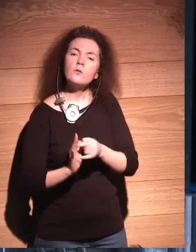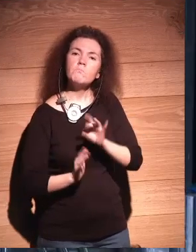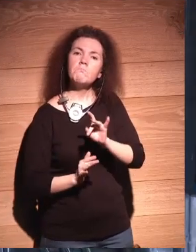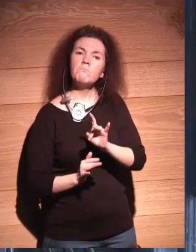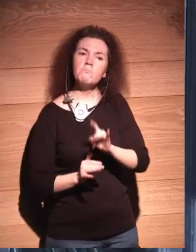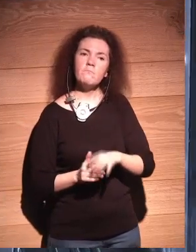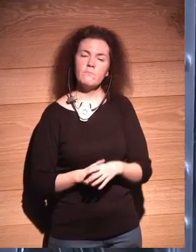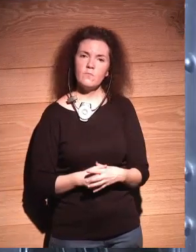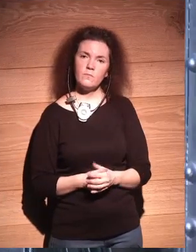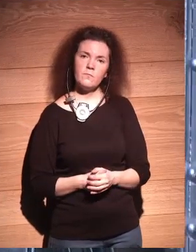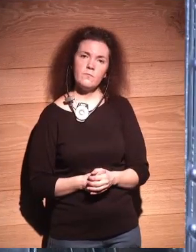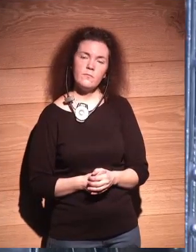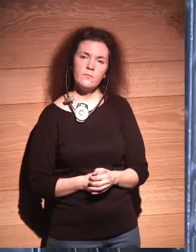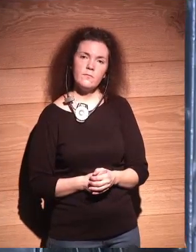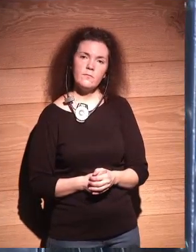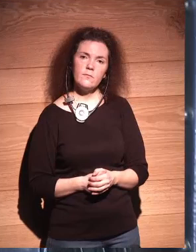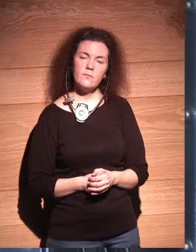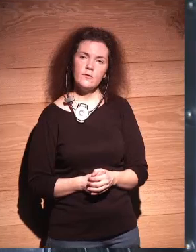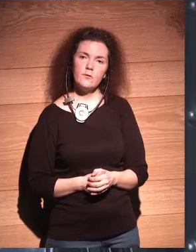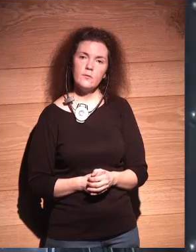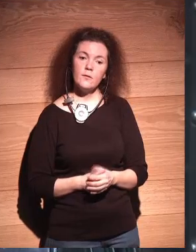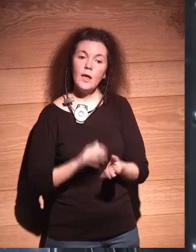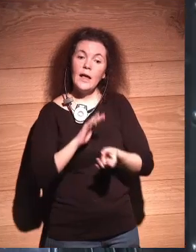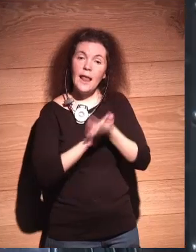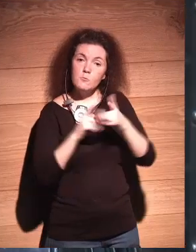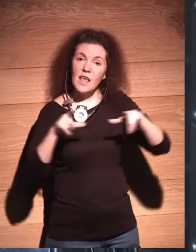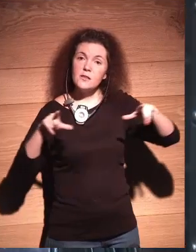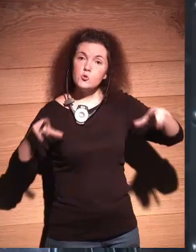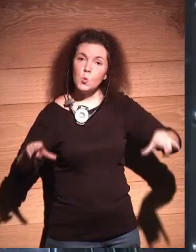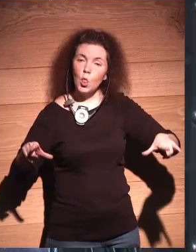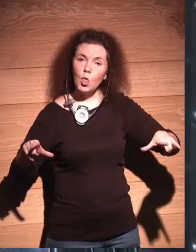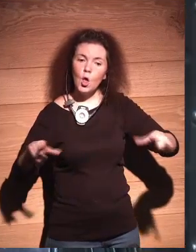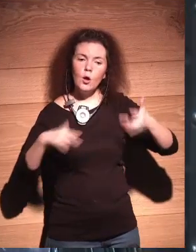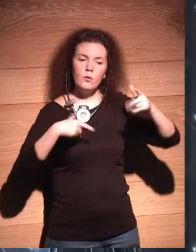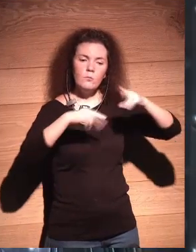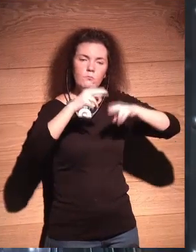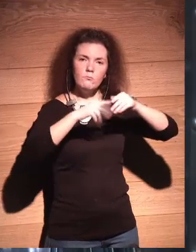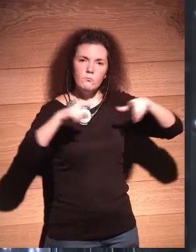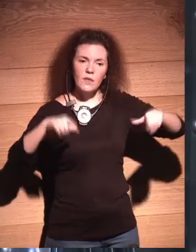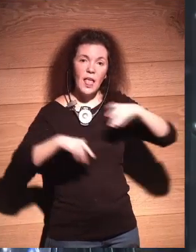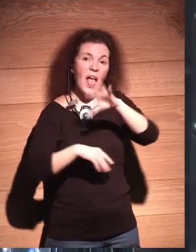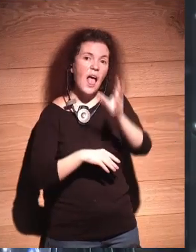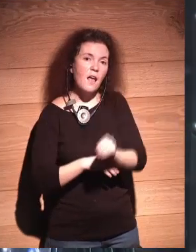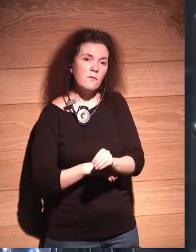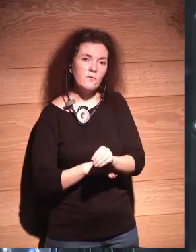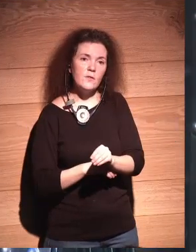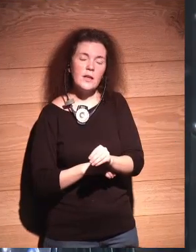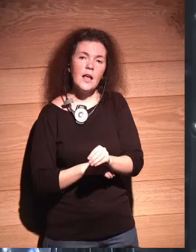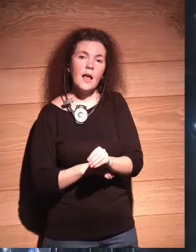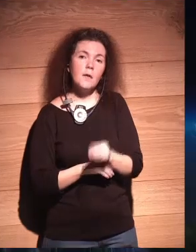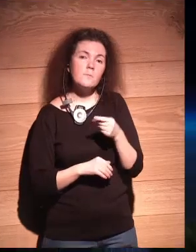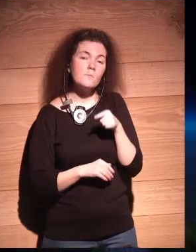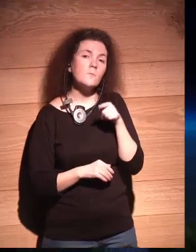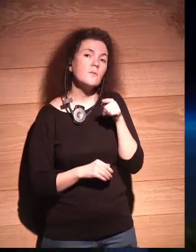we made a big studio, and we built a studio in Africa, and we